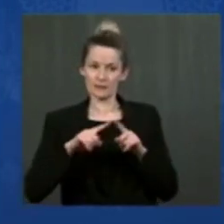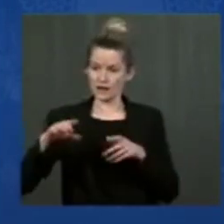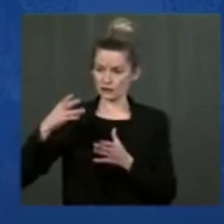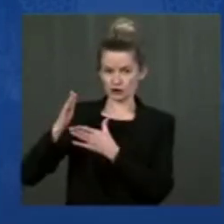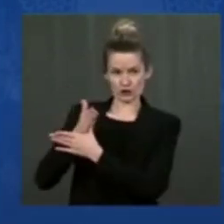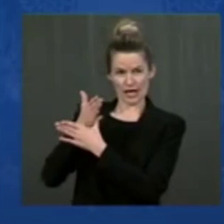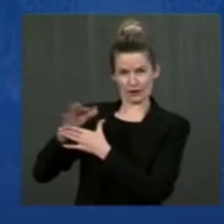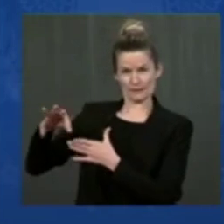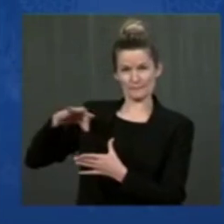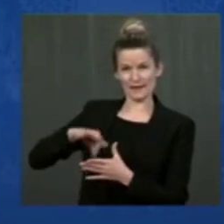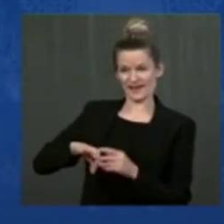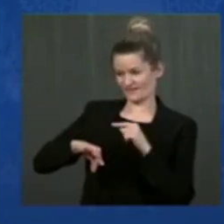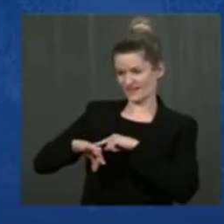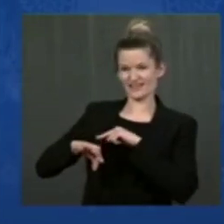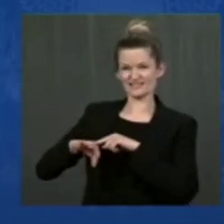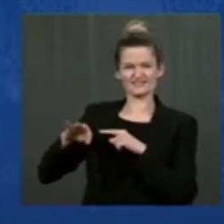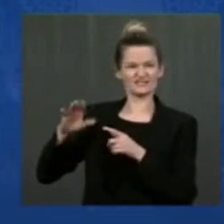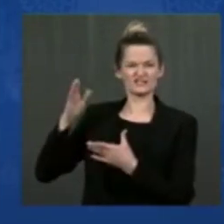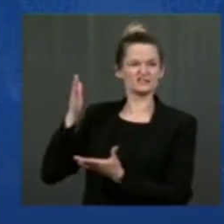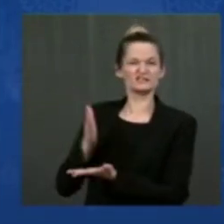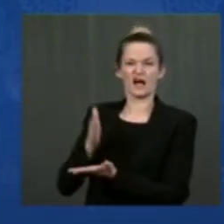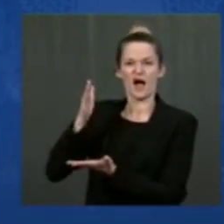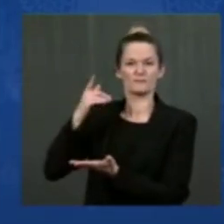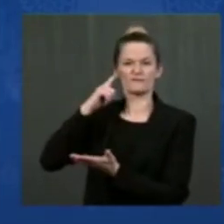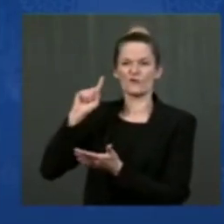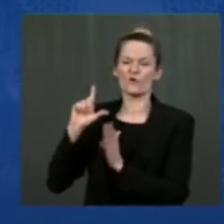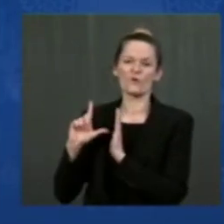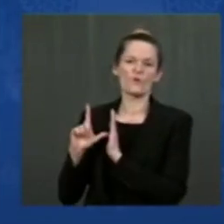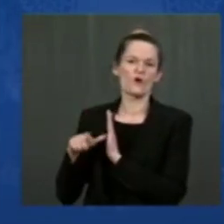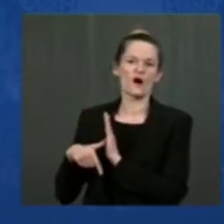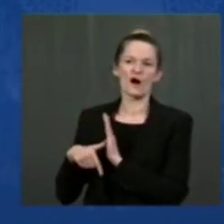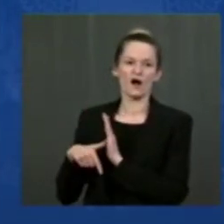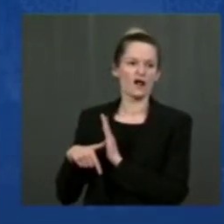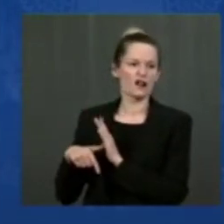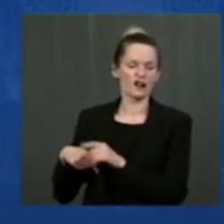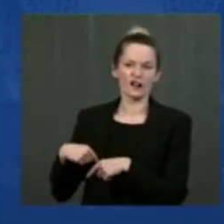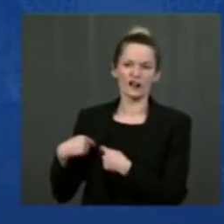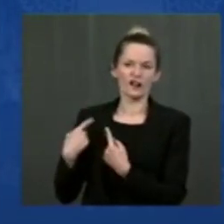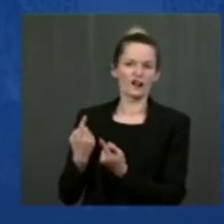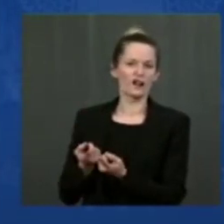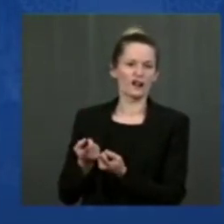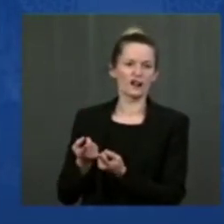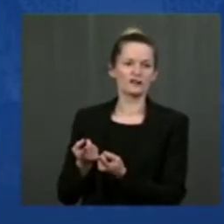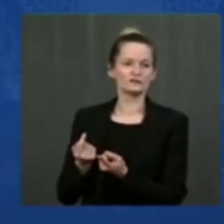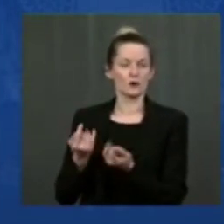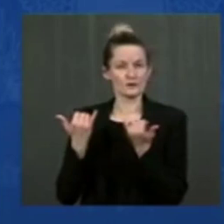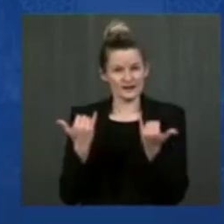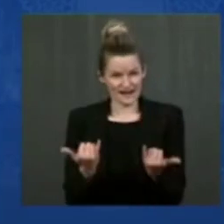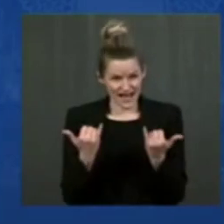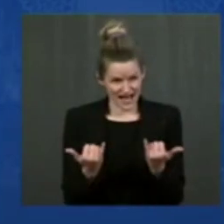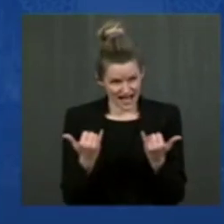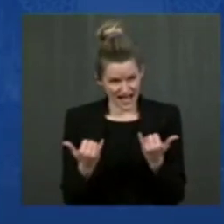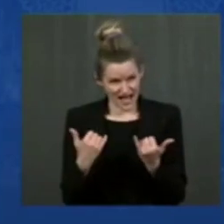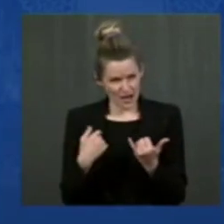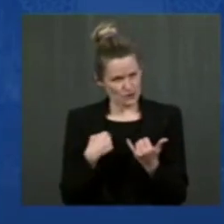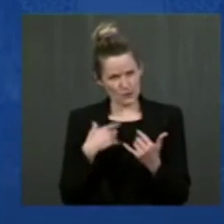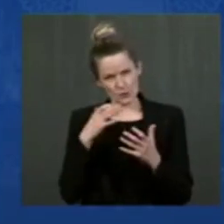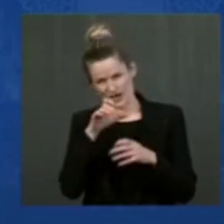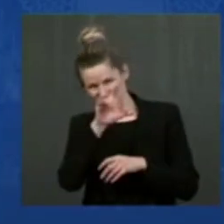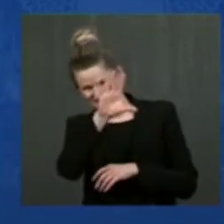So, you can carve out your piece of the middle class and make it a